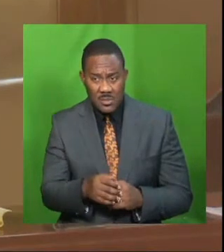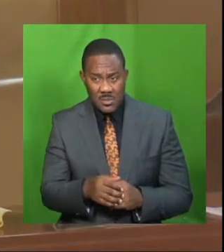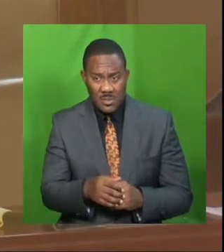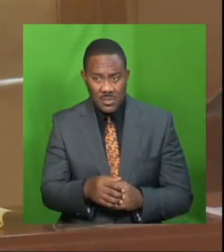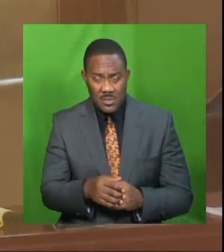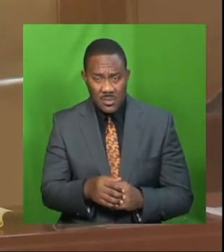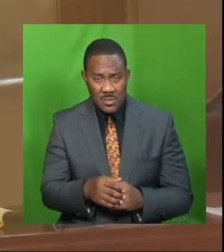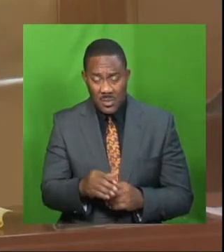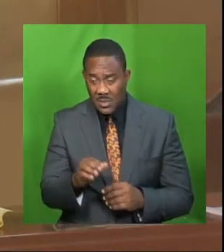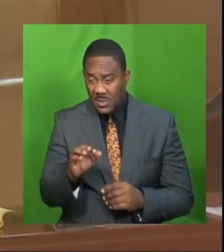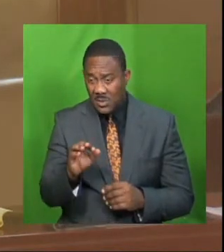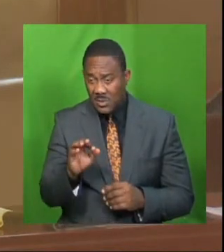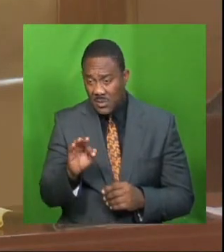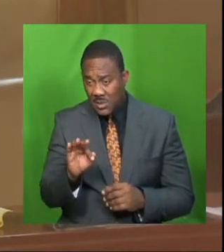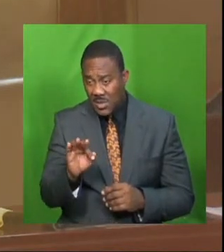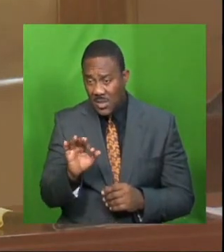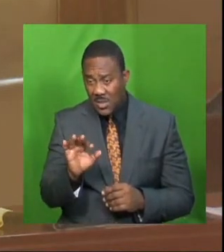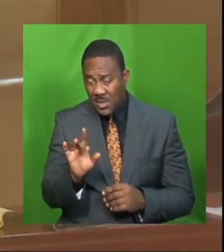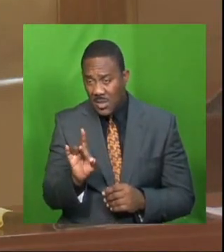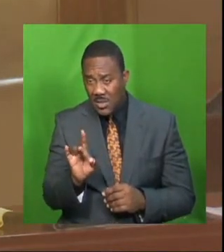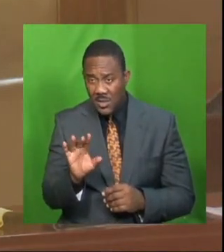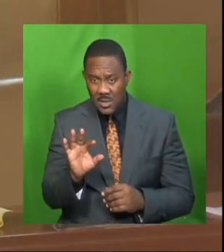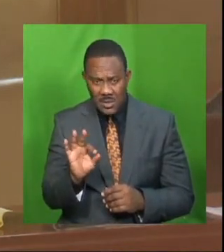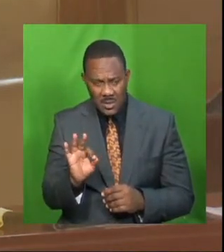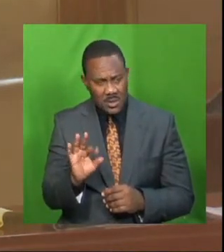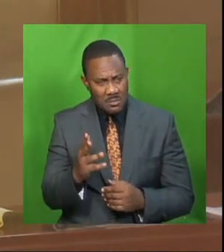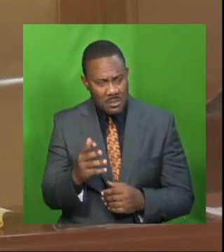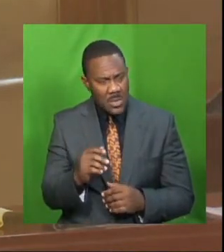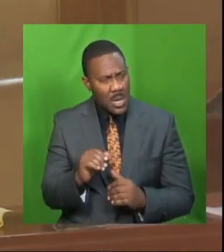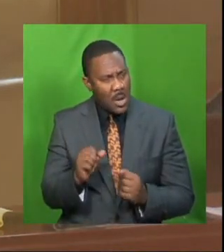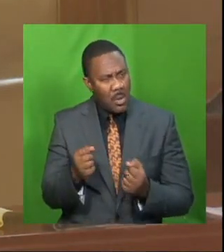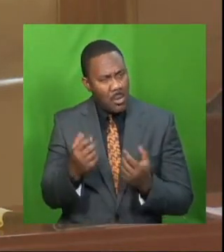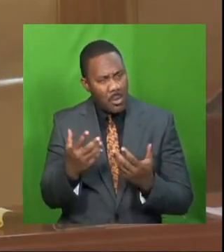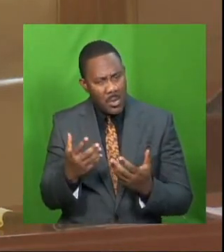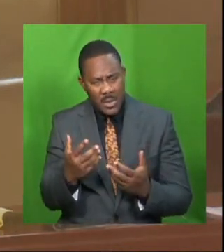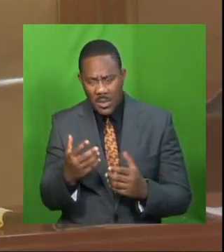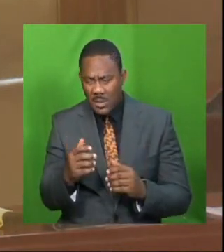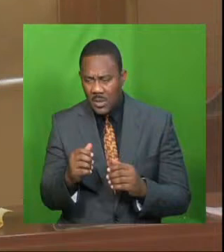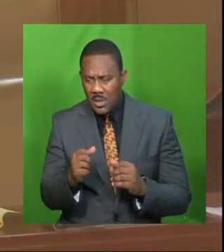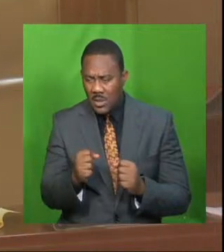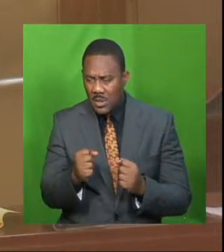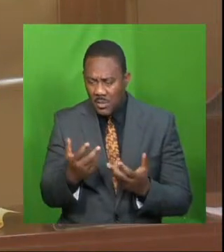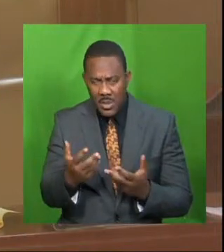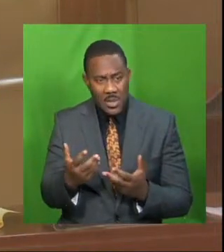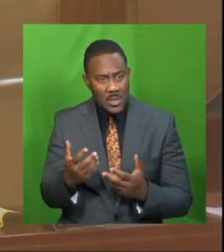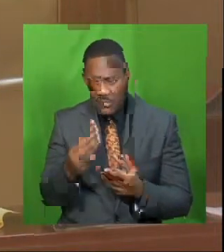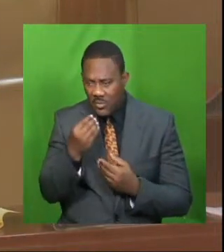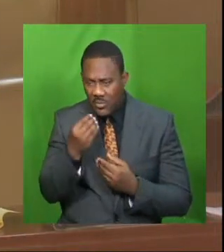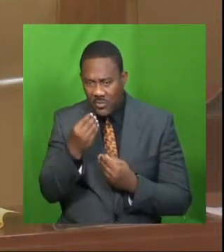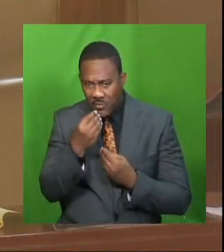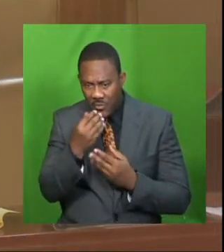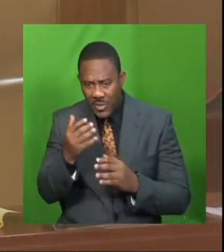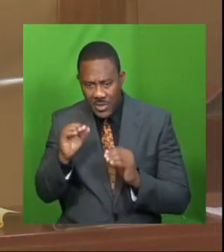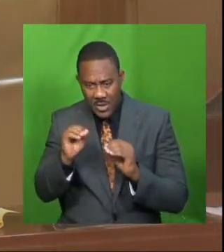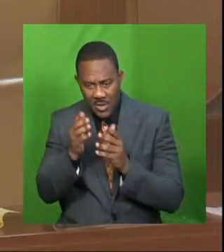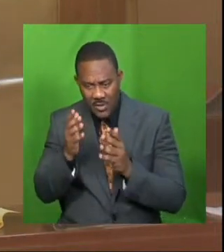Act 989, and how many information officers have been assigned to the public institutions. Thank you, Mr. Speaker.